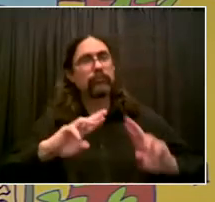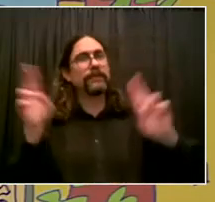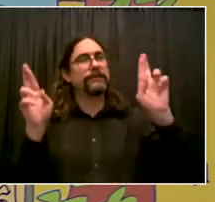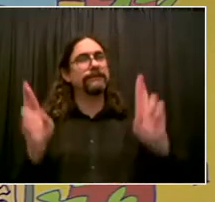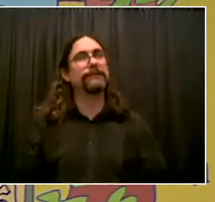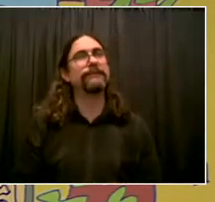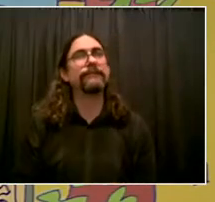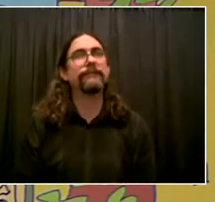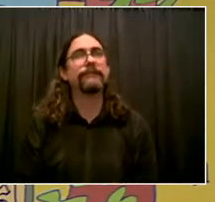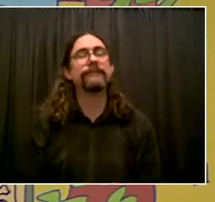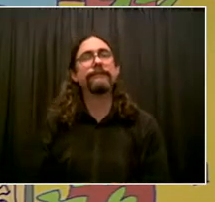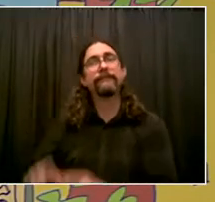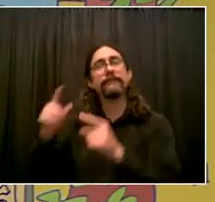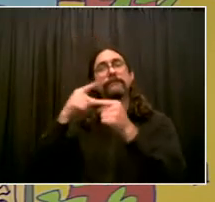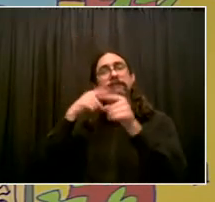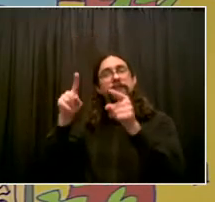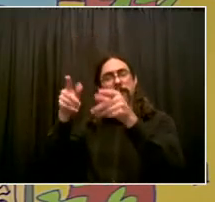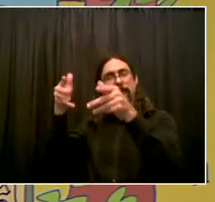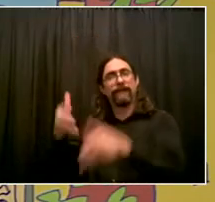Ford from Pix 11.